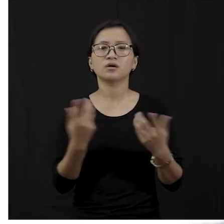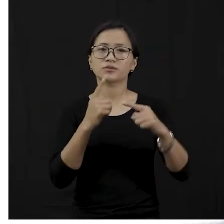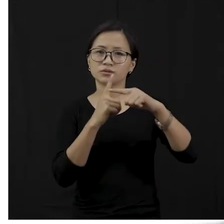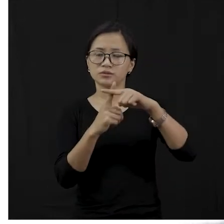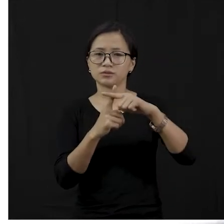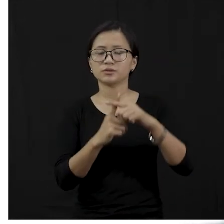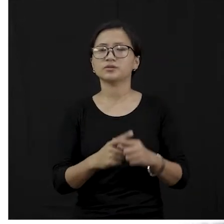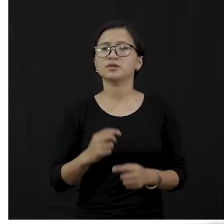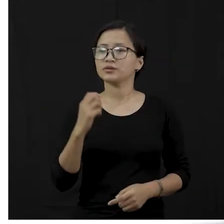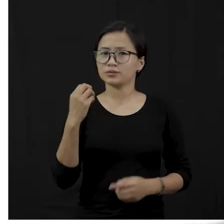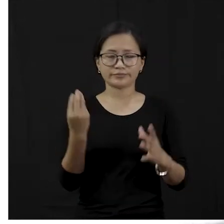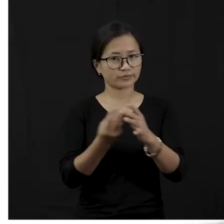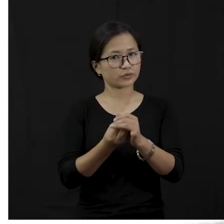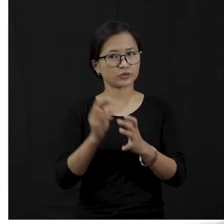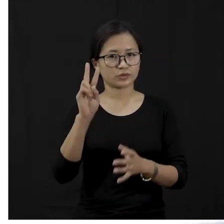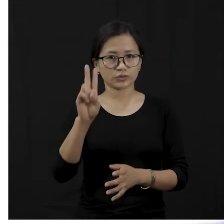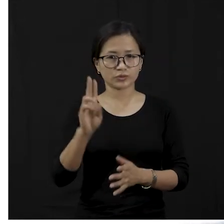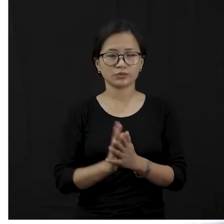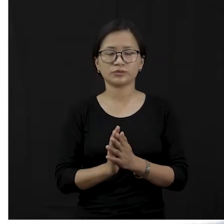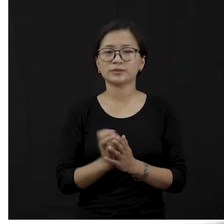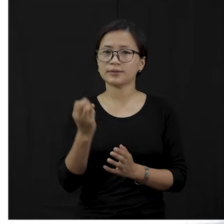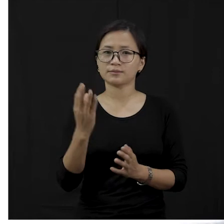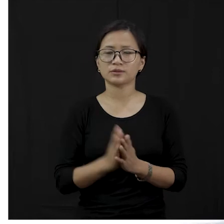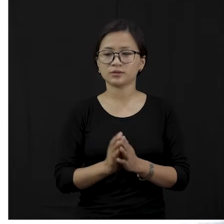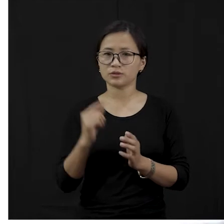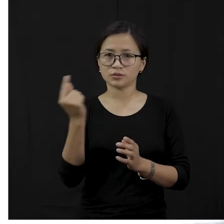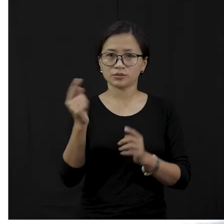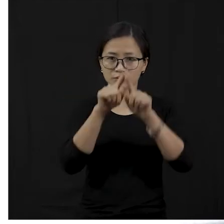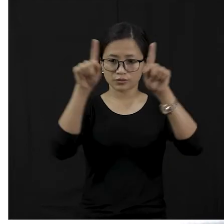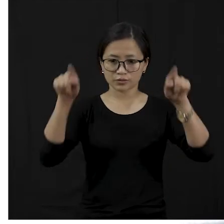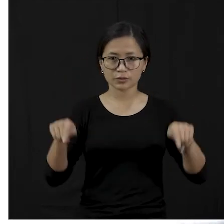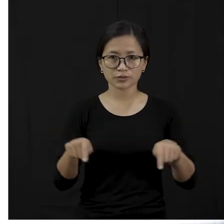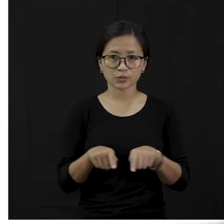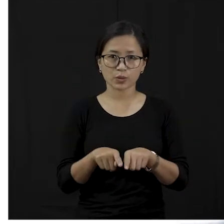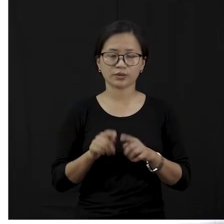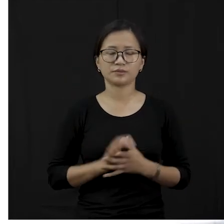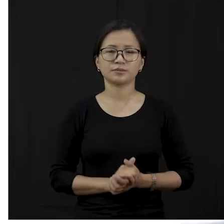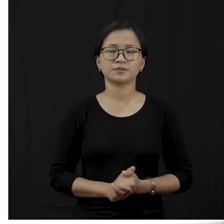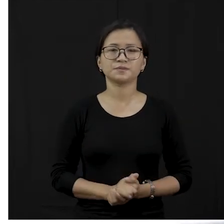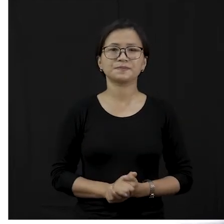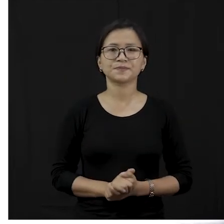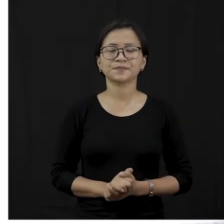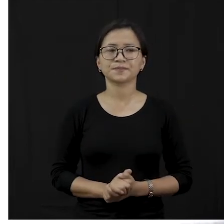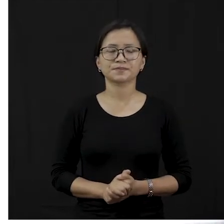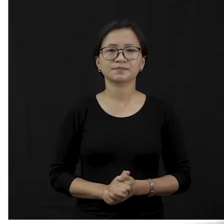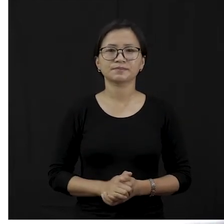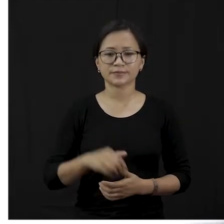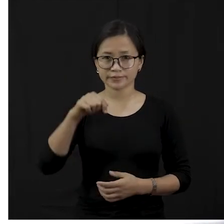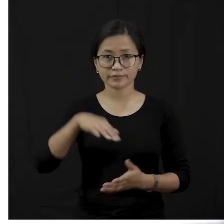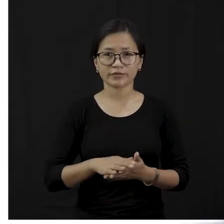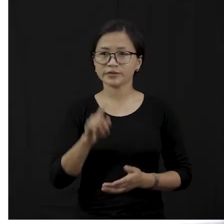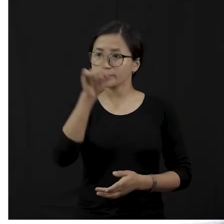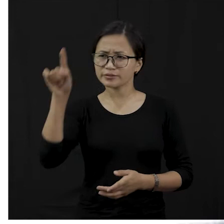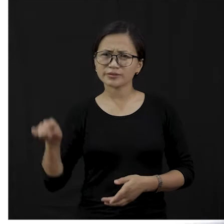two numbers by using number square. Okay? Number square. This is a